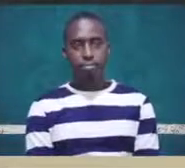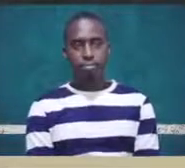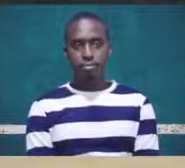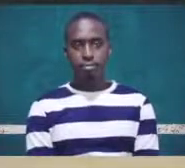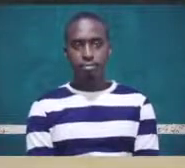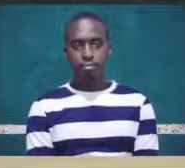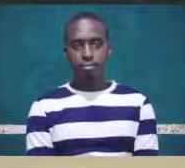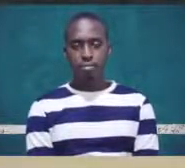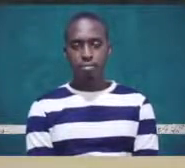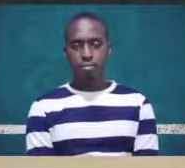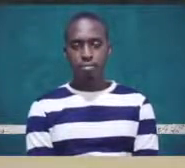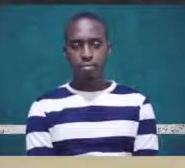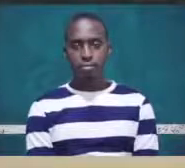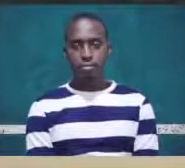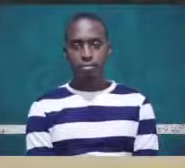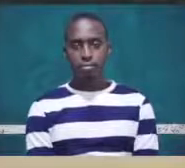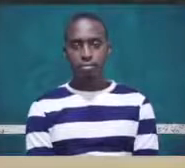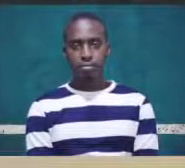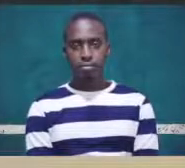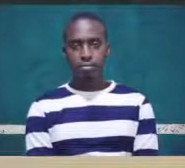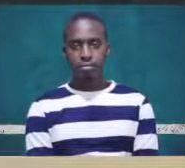You do it as homework.